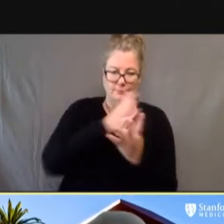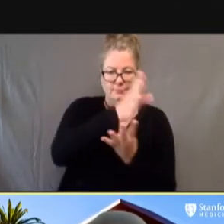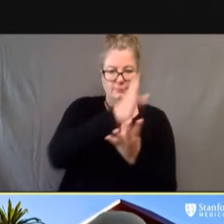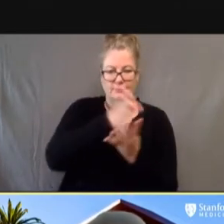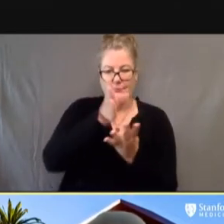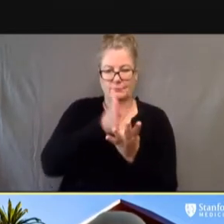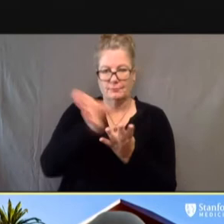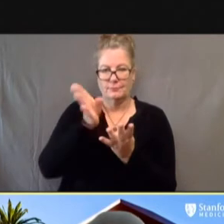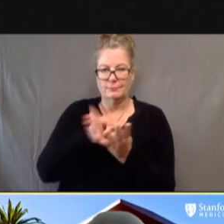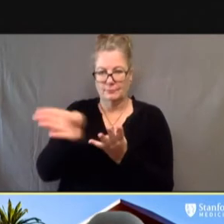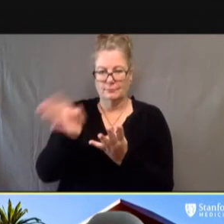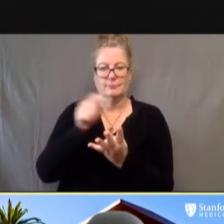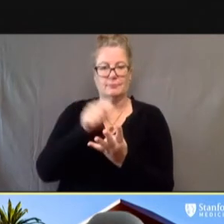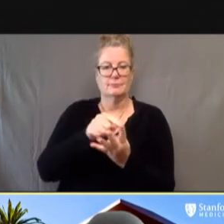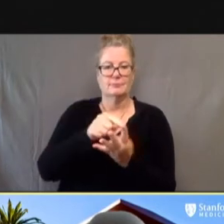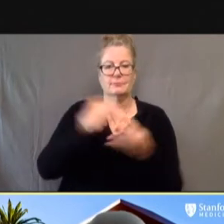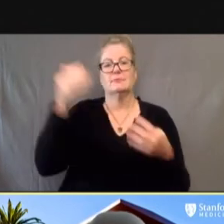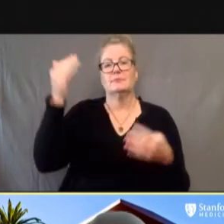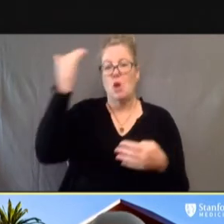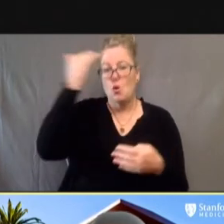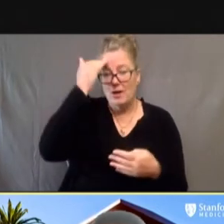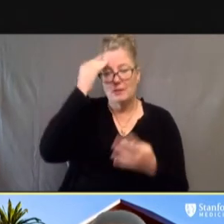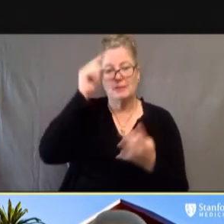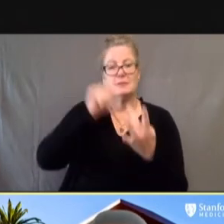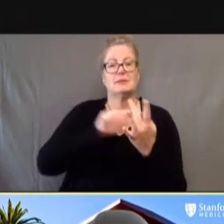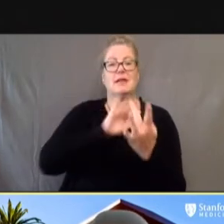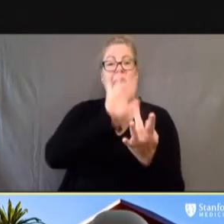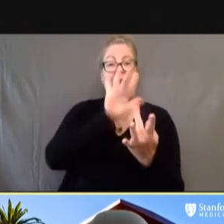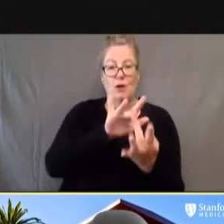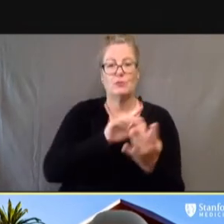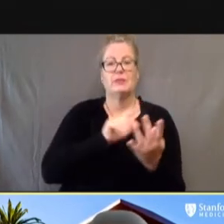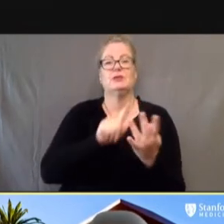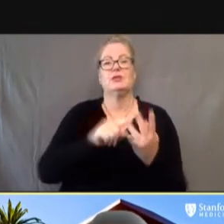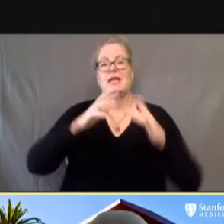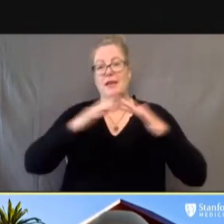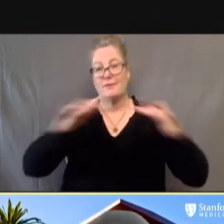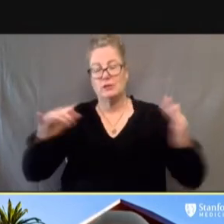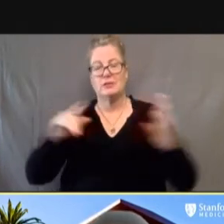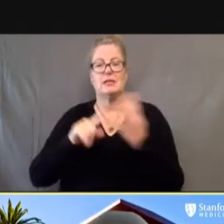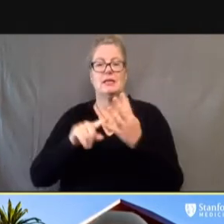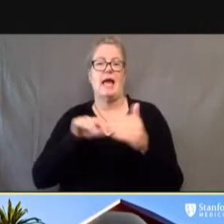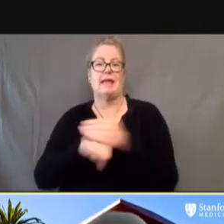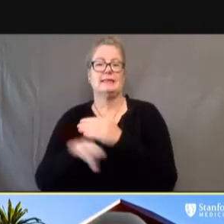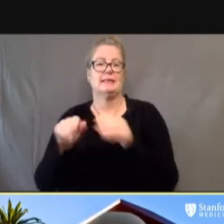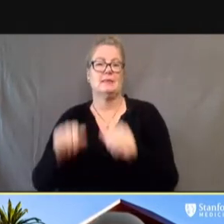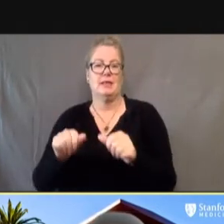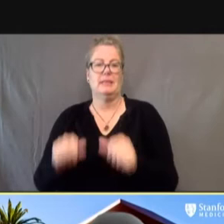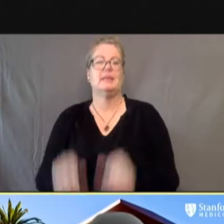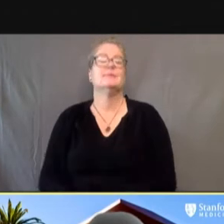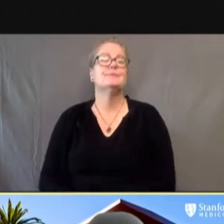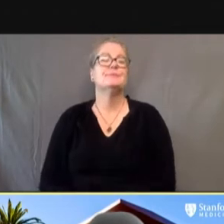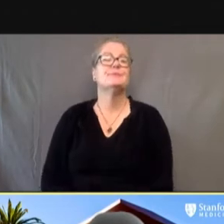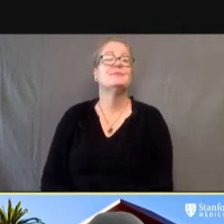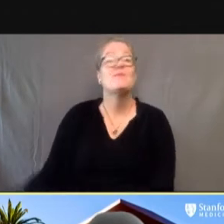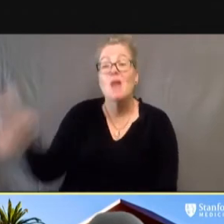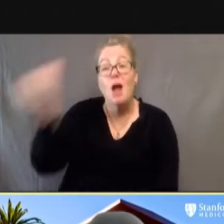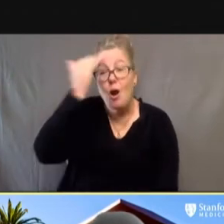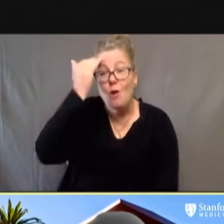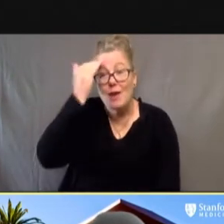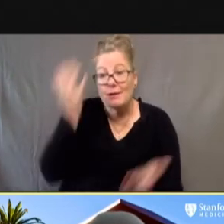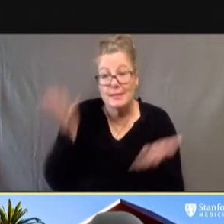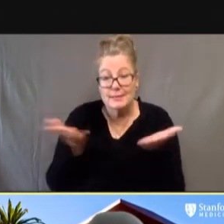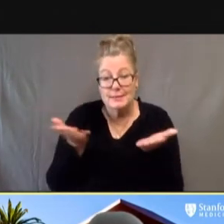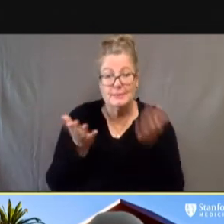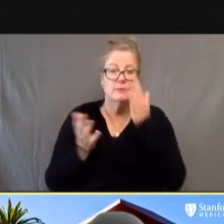outreach, diversity, and accessibility. So beginning with awareness, we recognized, and the big start of MSDCI was